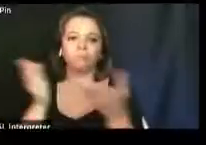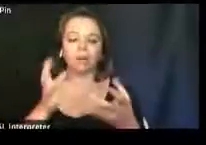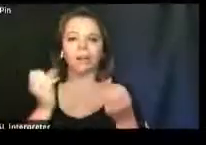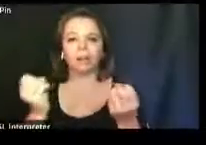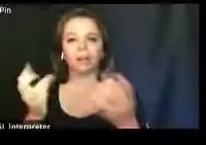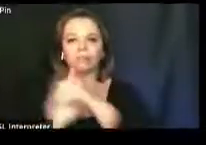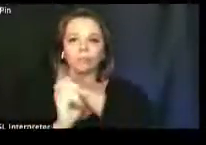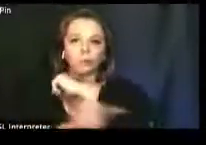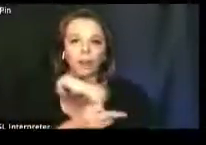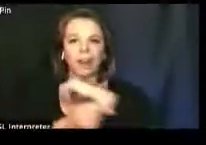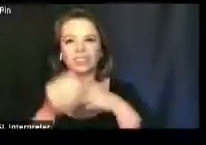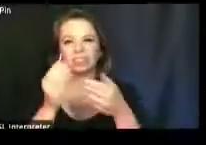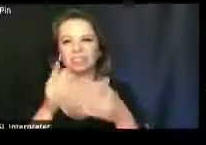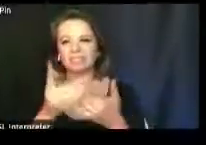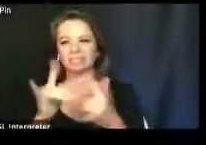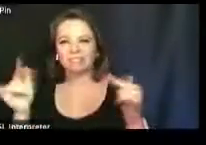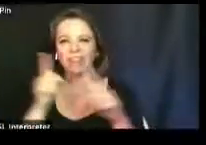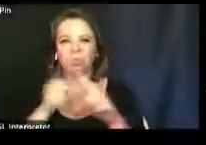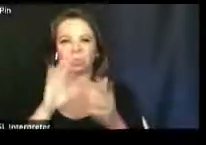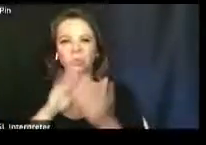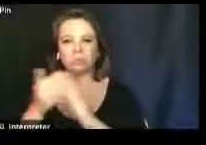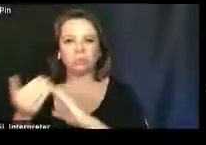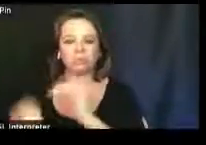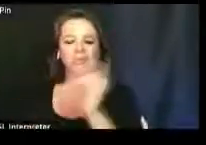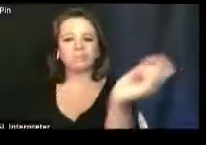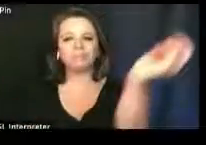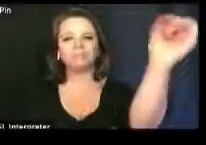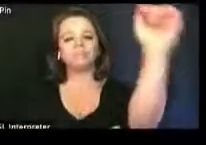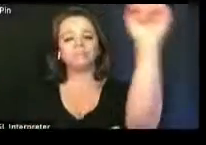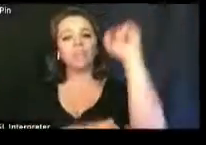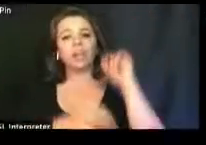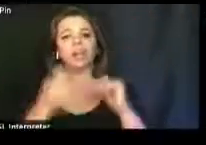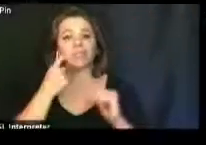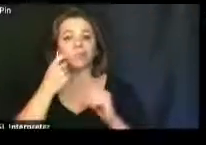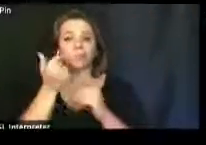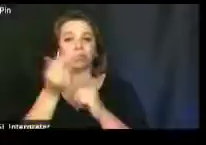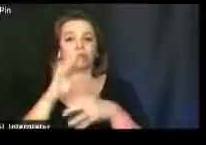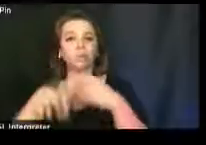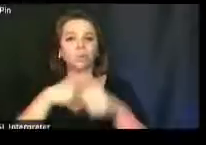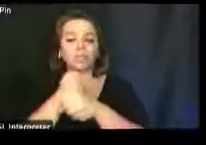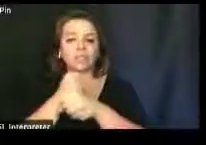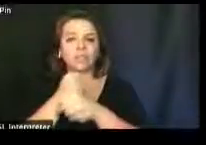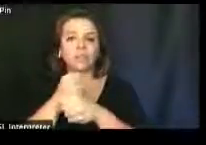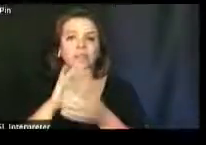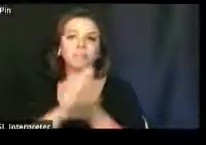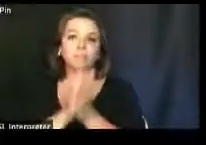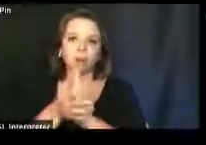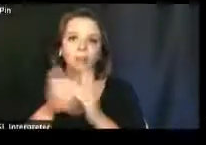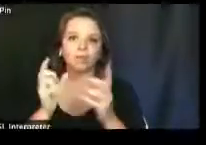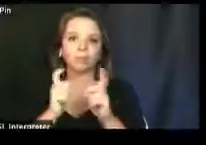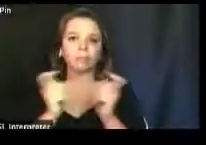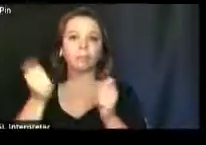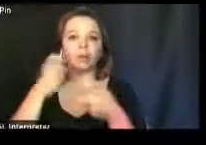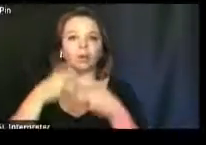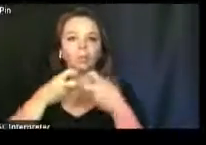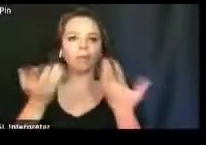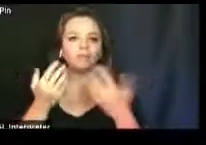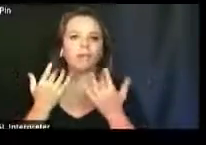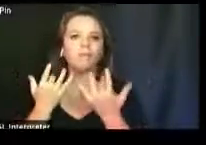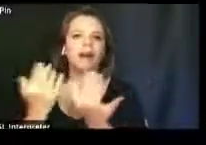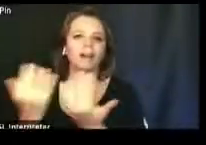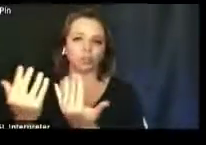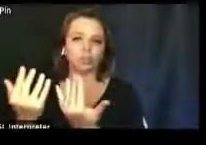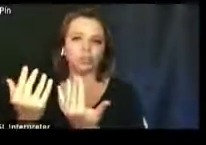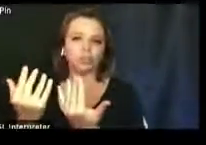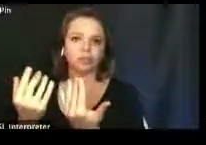together. Over the last few years, and it's kind of becoming an increasing issue, is fires.